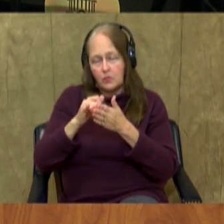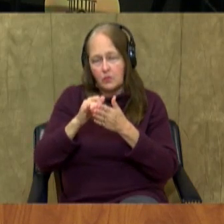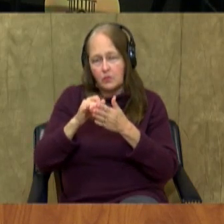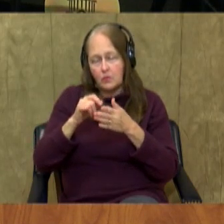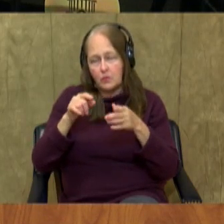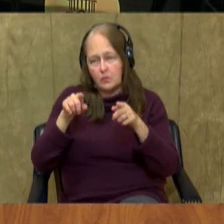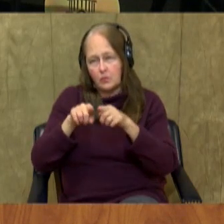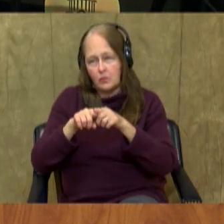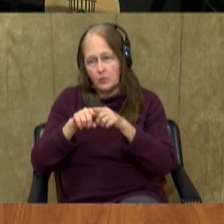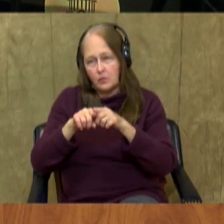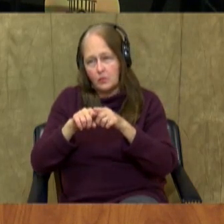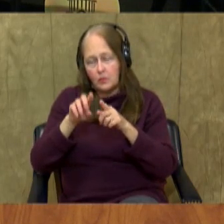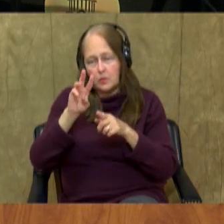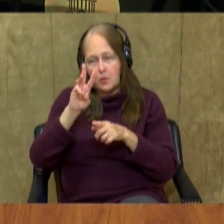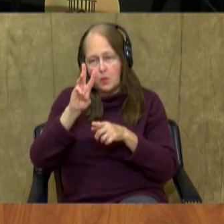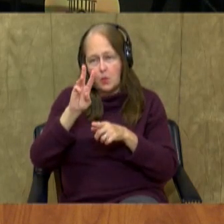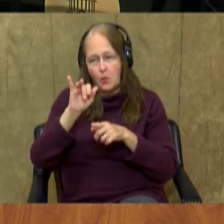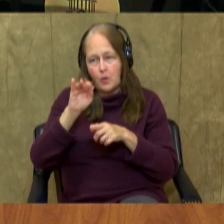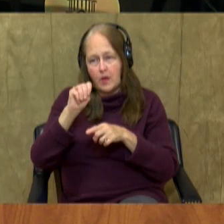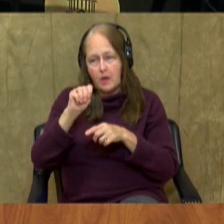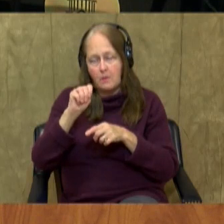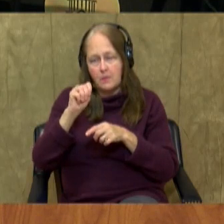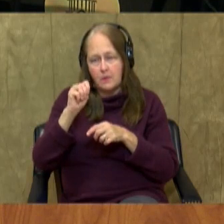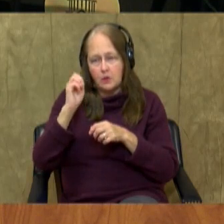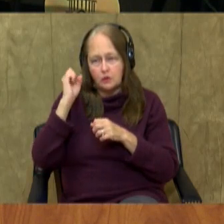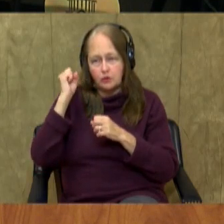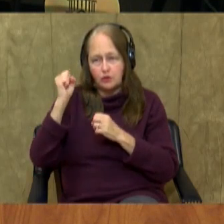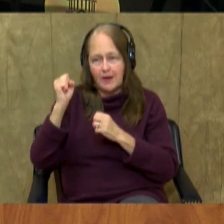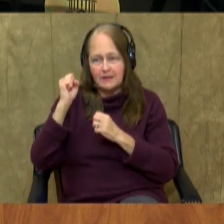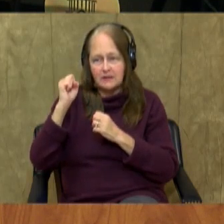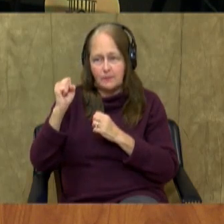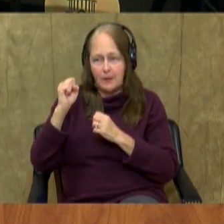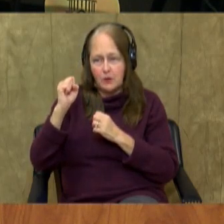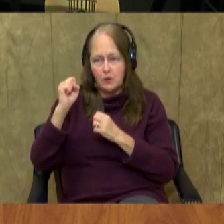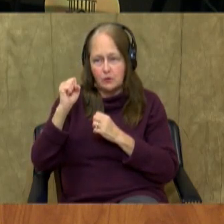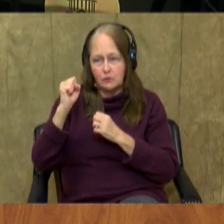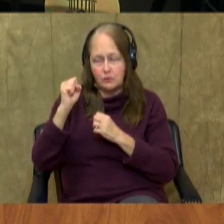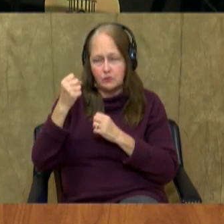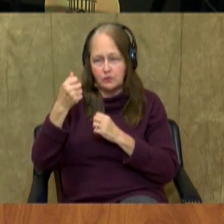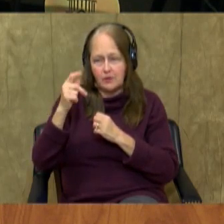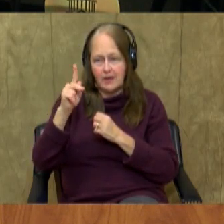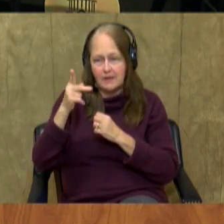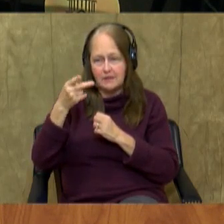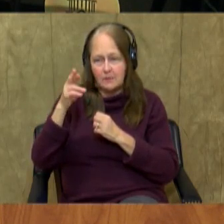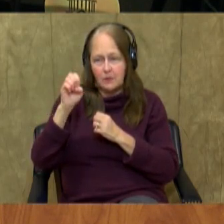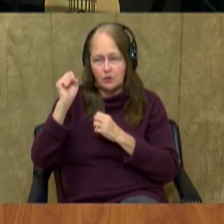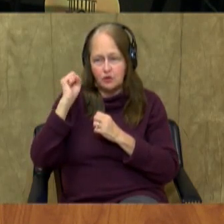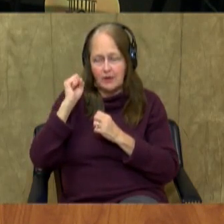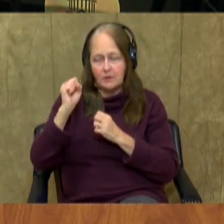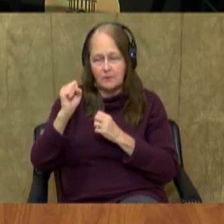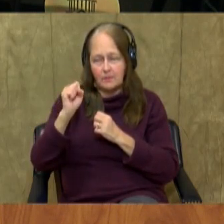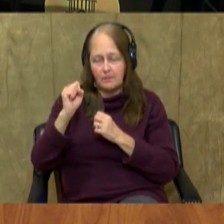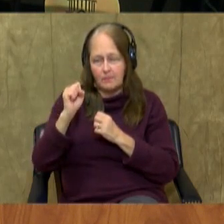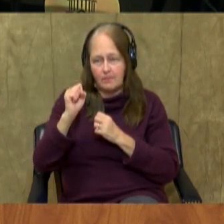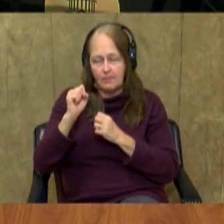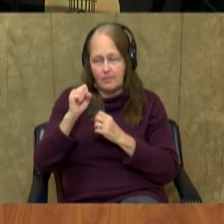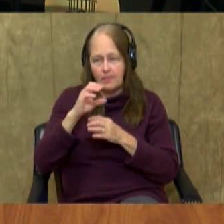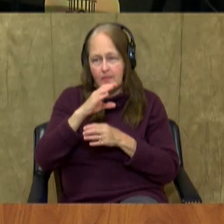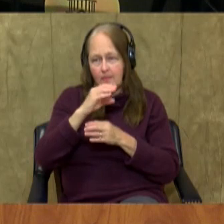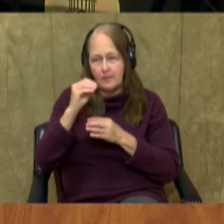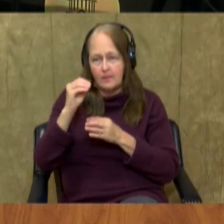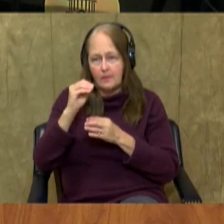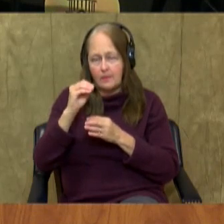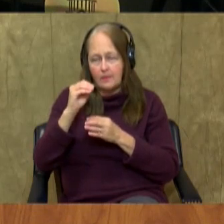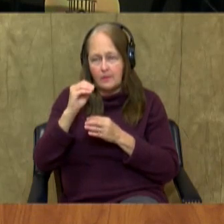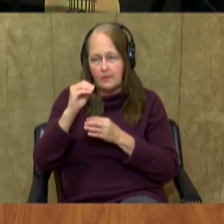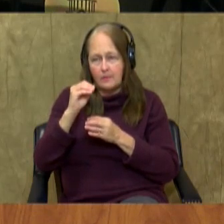versions of William Shakespeare and Emily Dickinson, only with a modern, fresh perspective. So with a